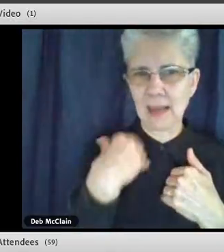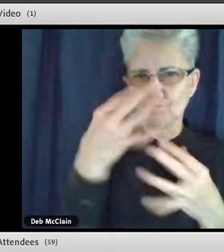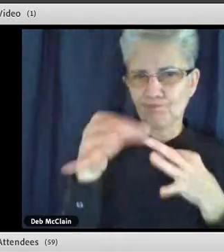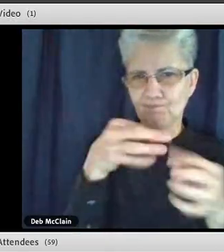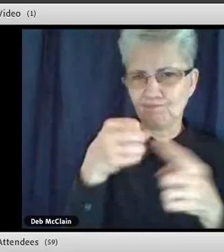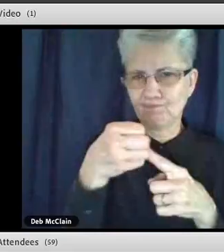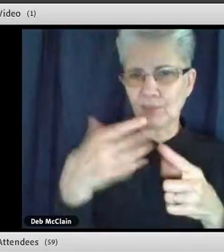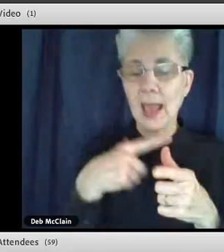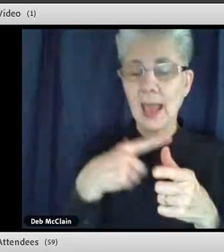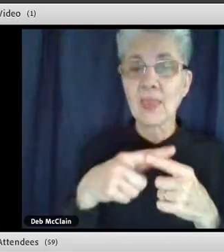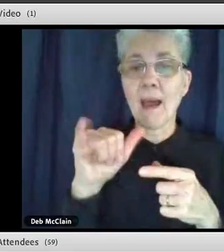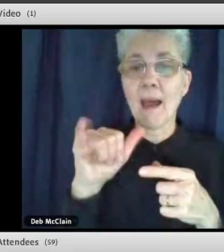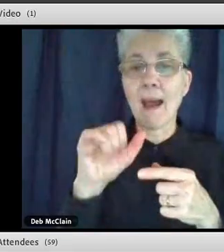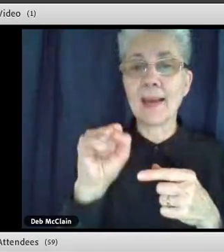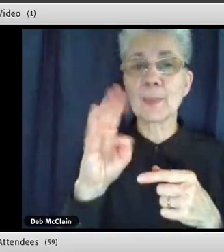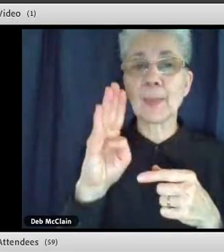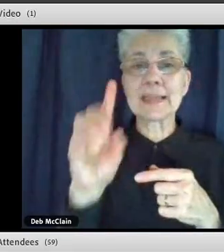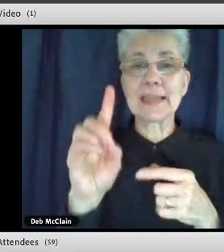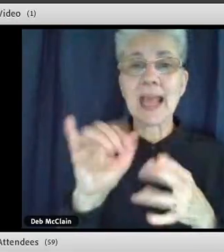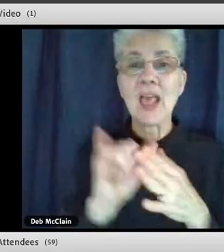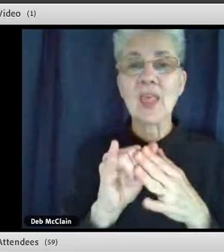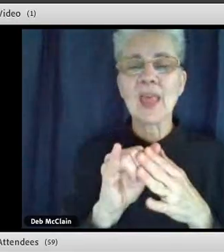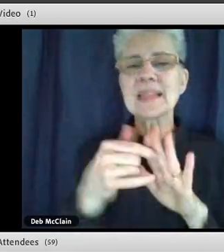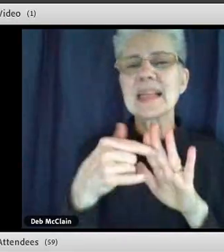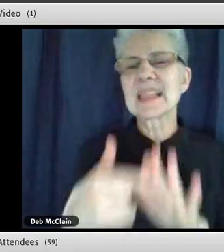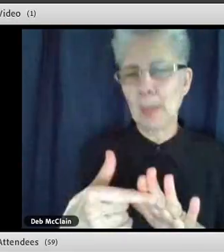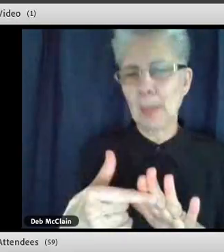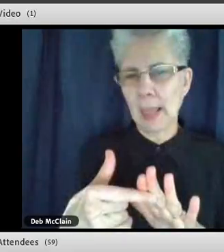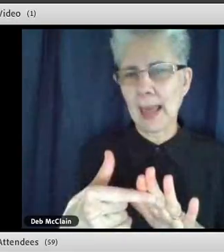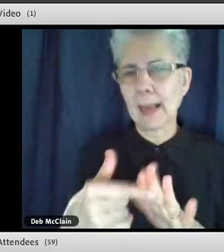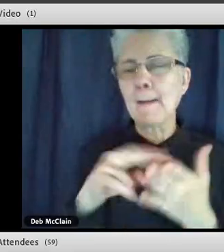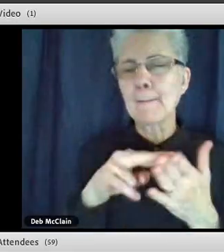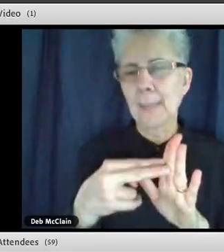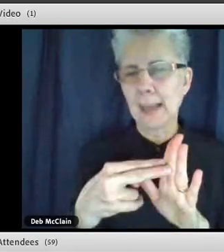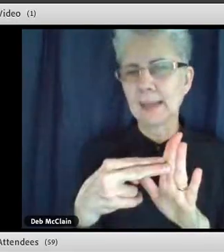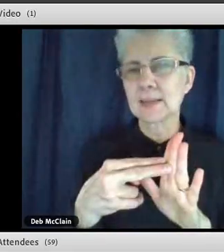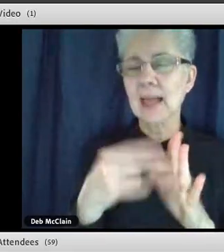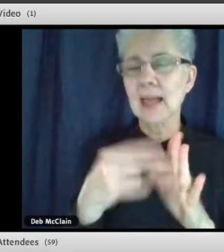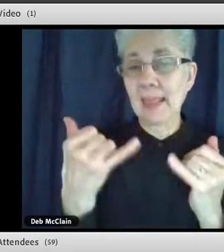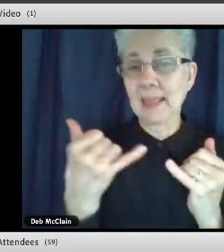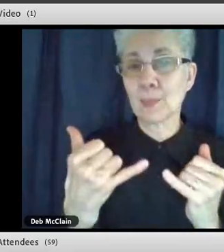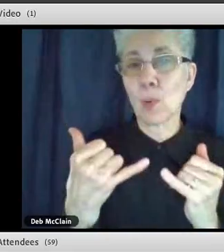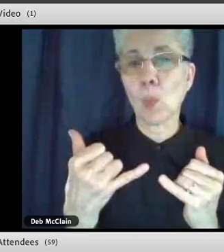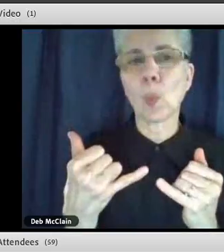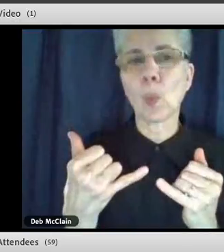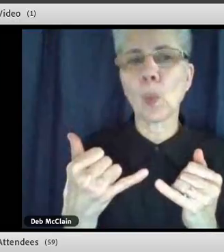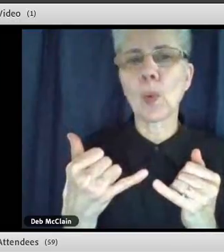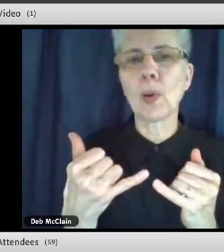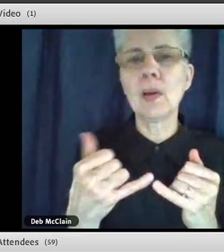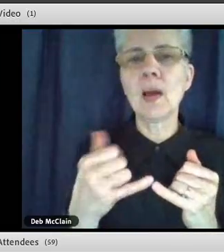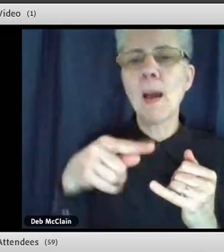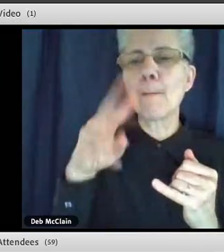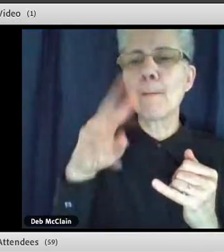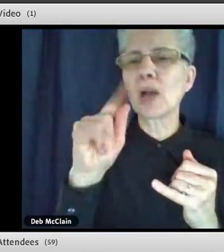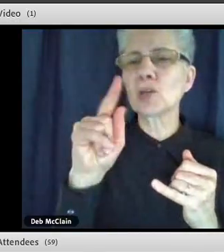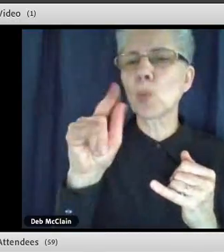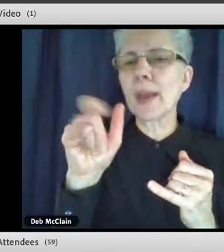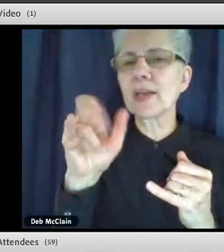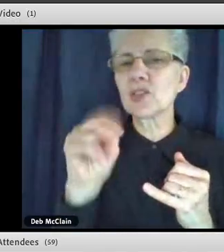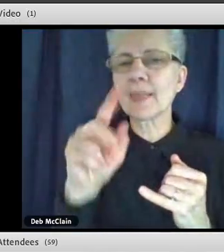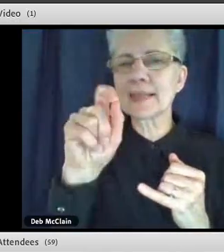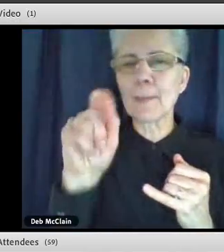then ISBD is our display standard, which is primarily at this point is punctuation. So you can see like the semicolon